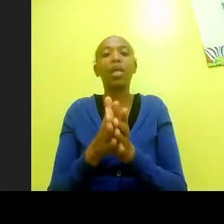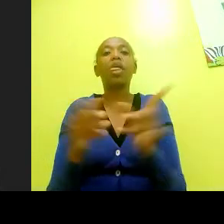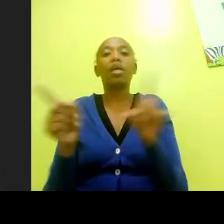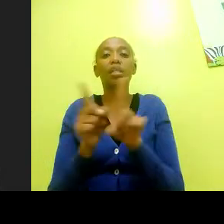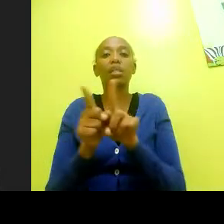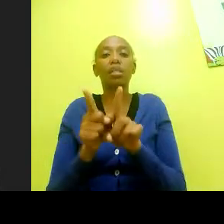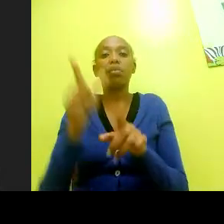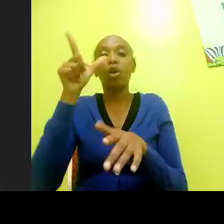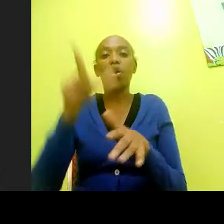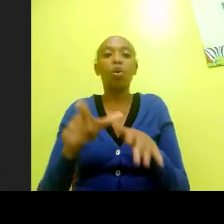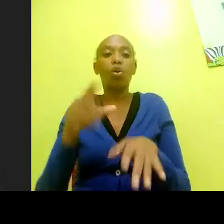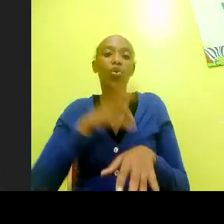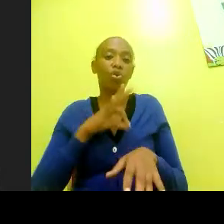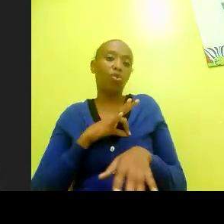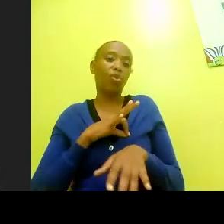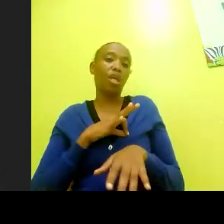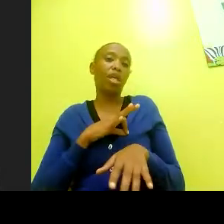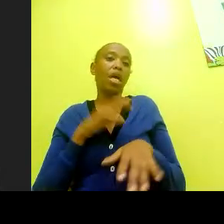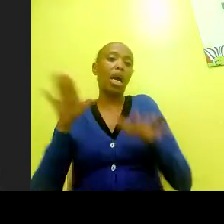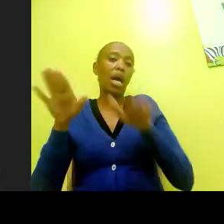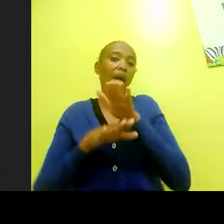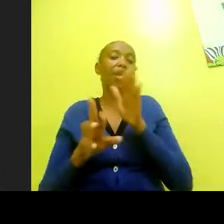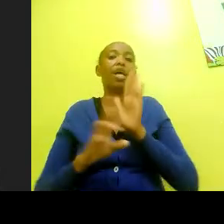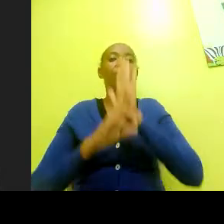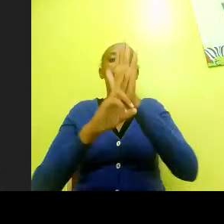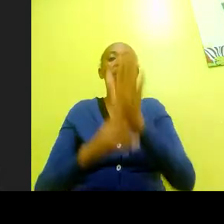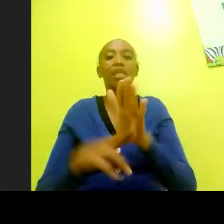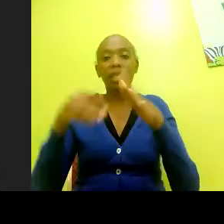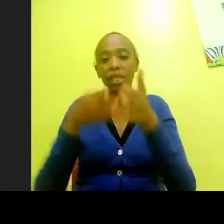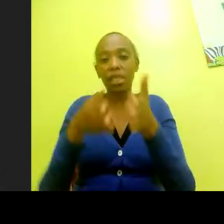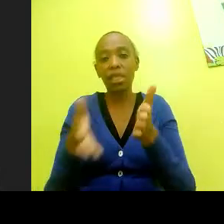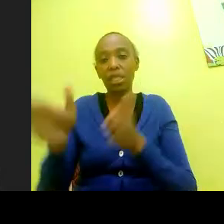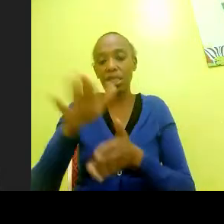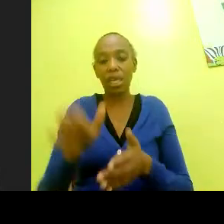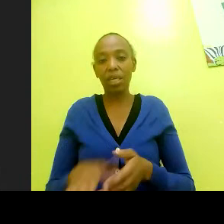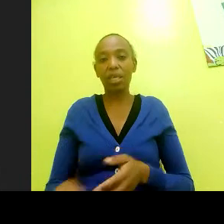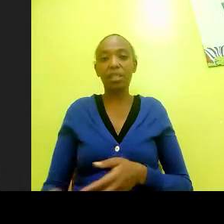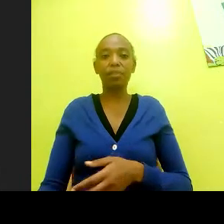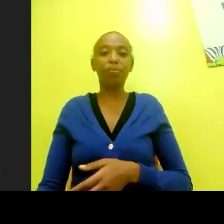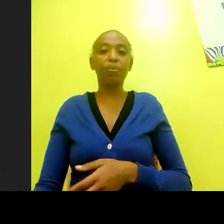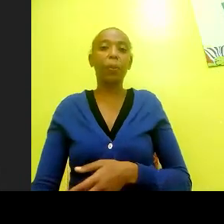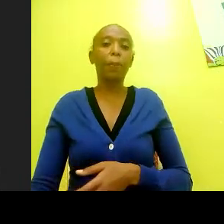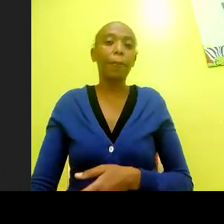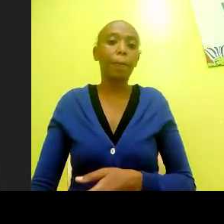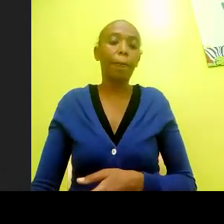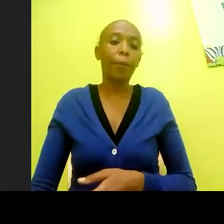low-income families are underrepresented in these centers.